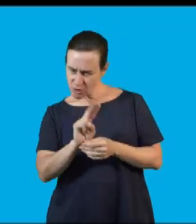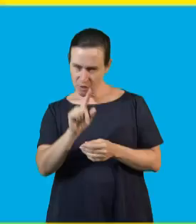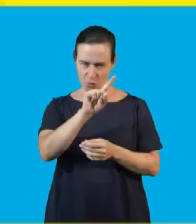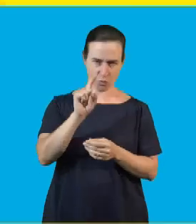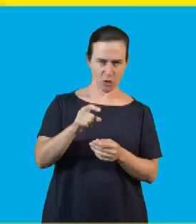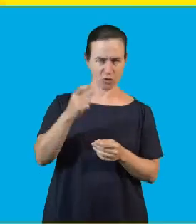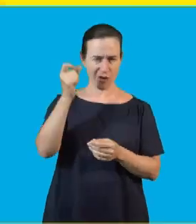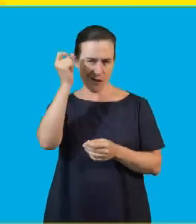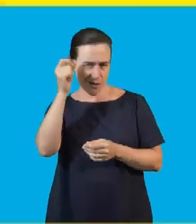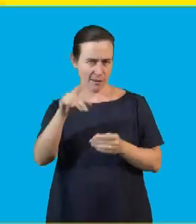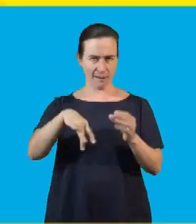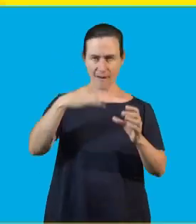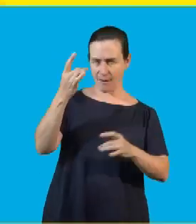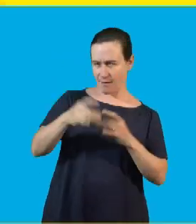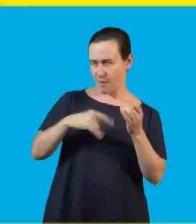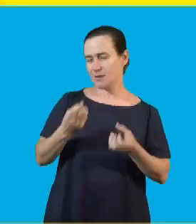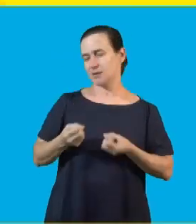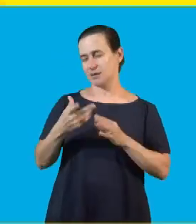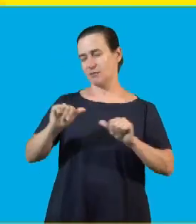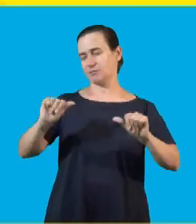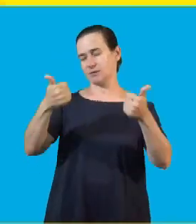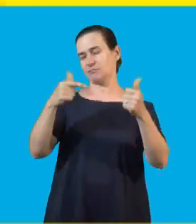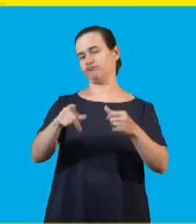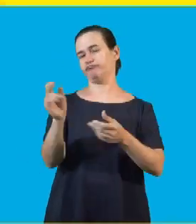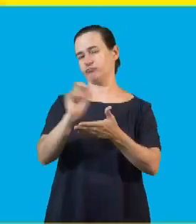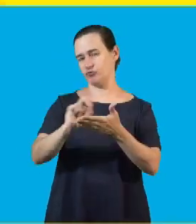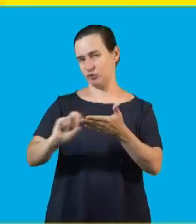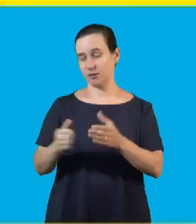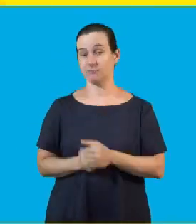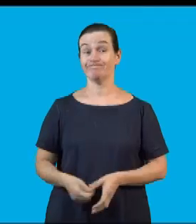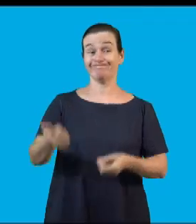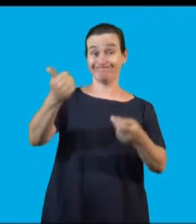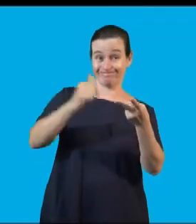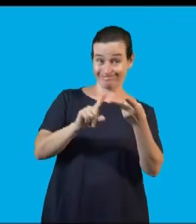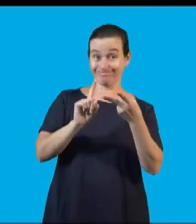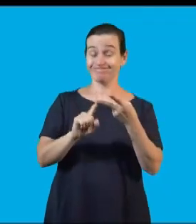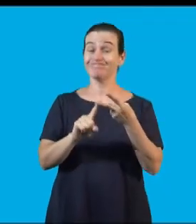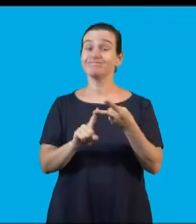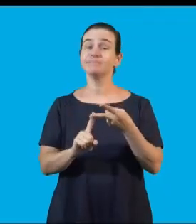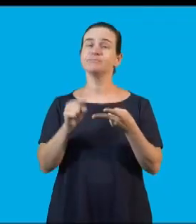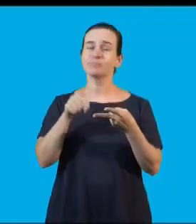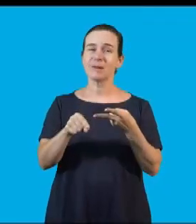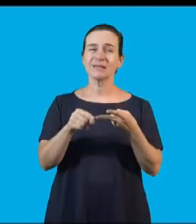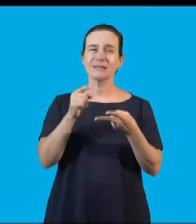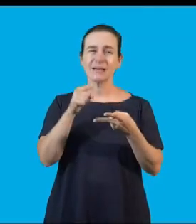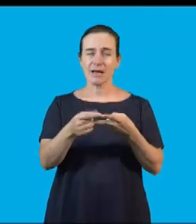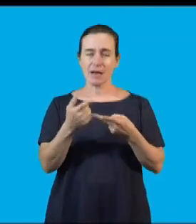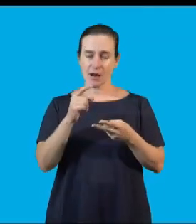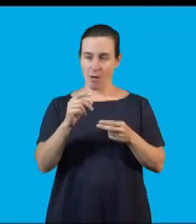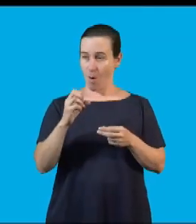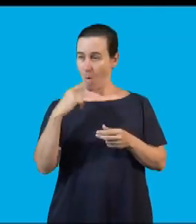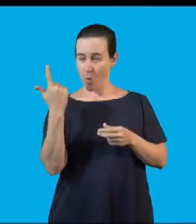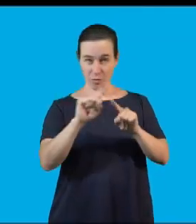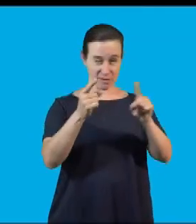question, unpack the question, and provide a successful piece of writing. The next tip is to study